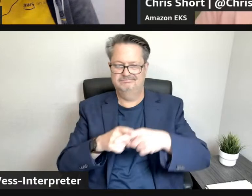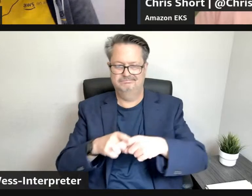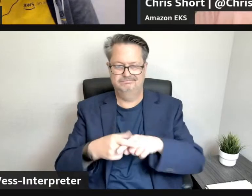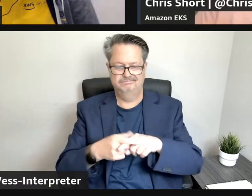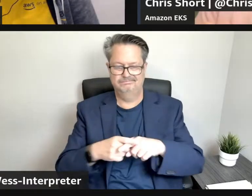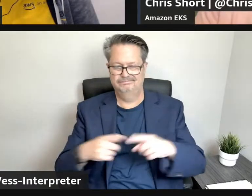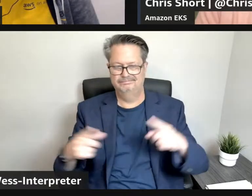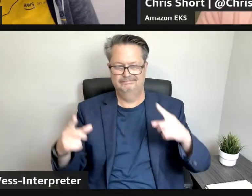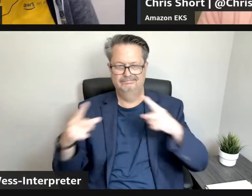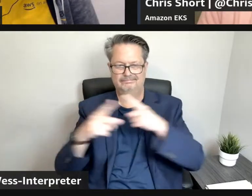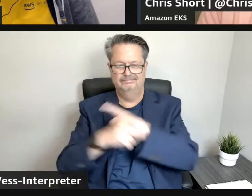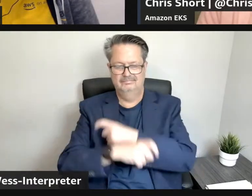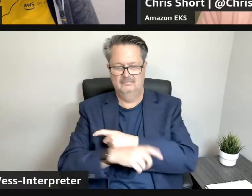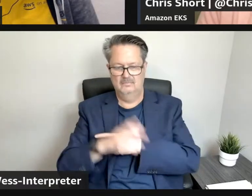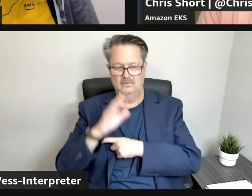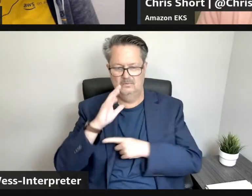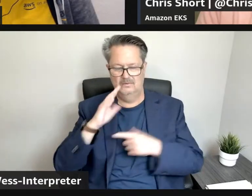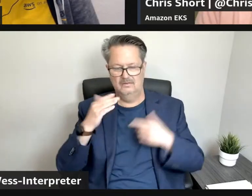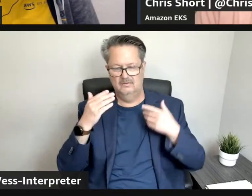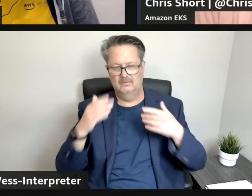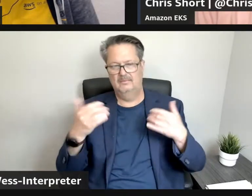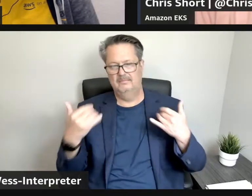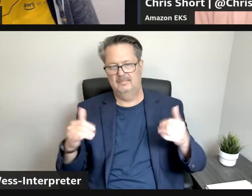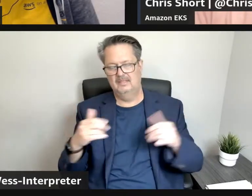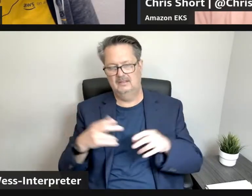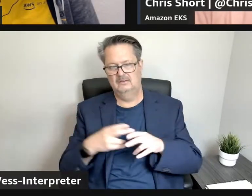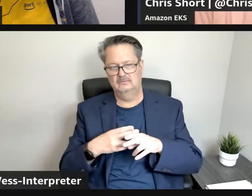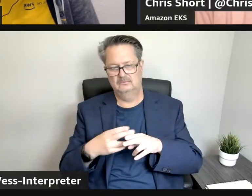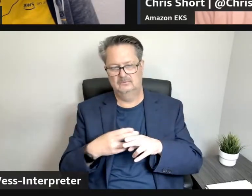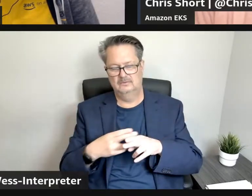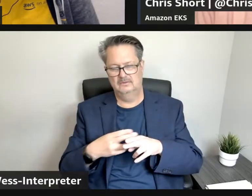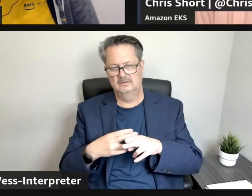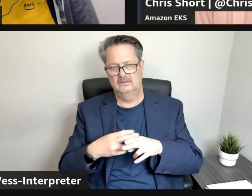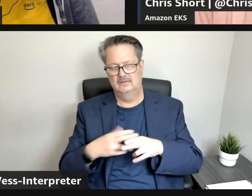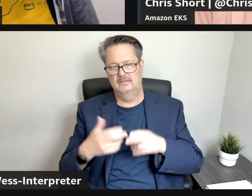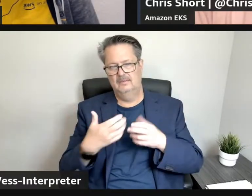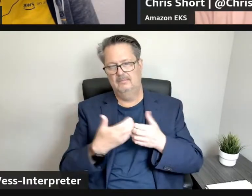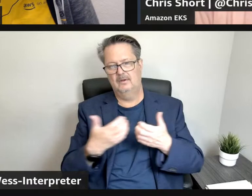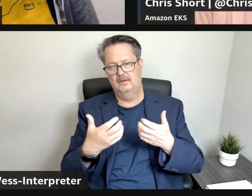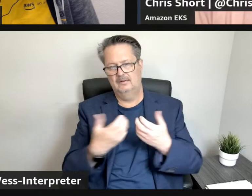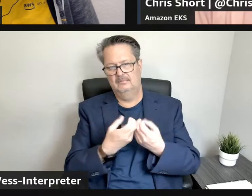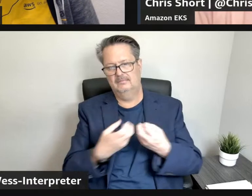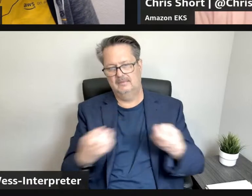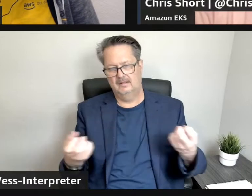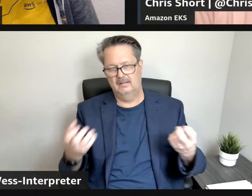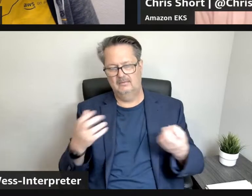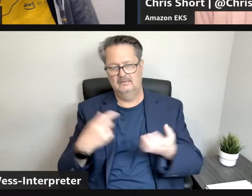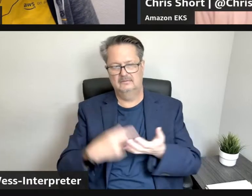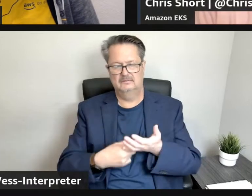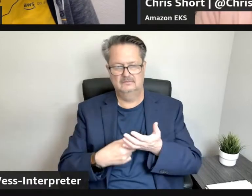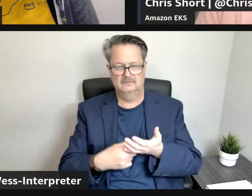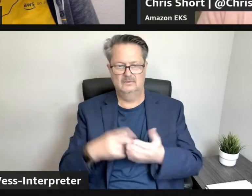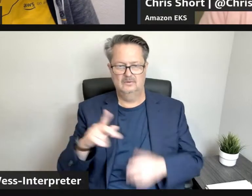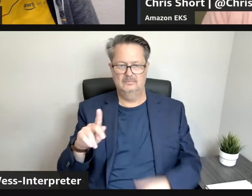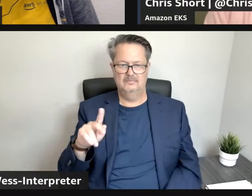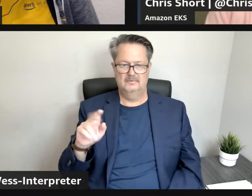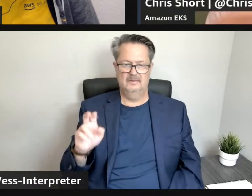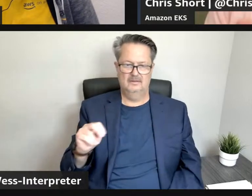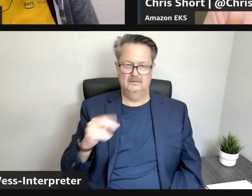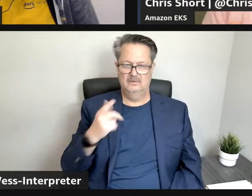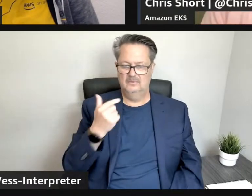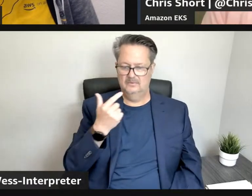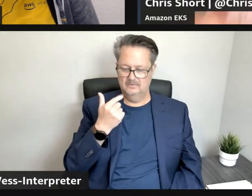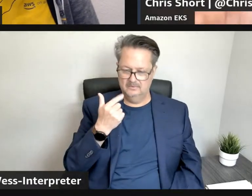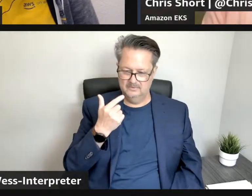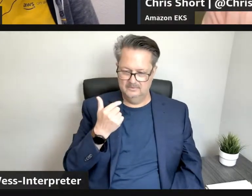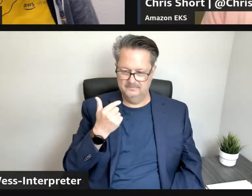them shortly. So the partner panel is going to talk about whose Kubernetes is it? And then the